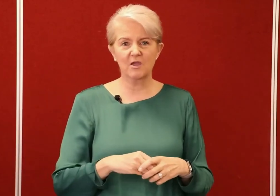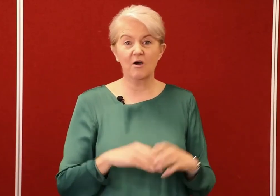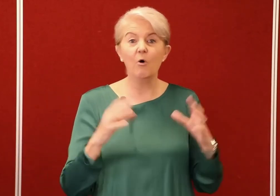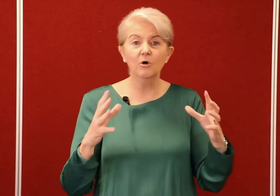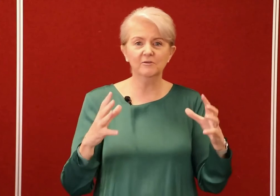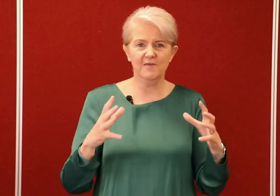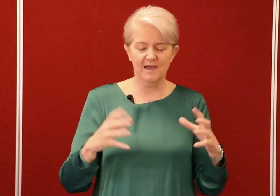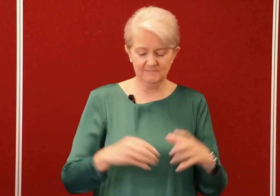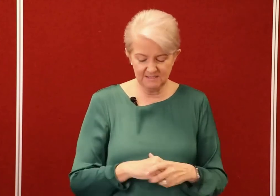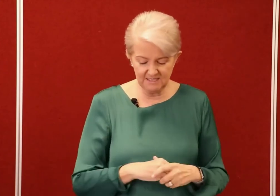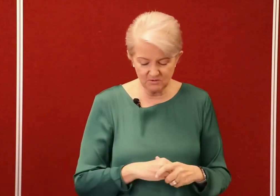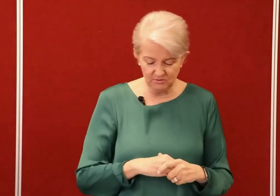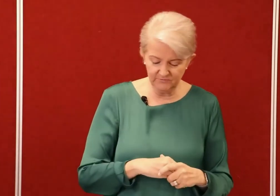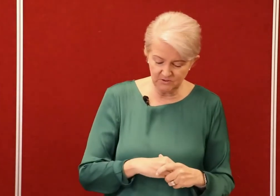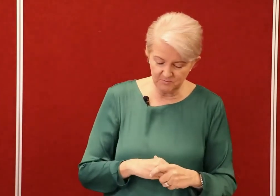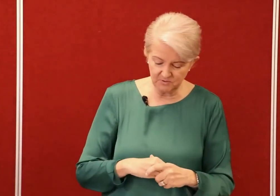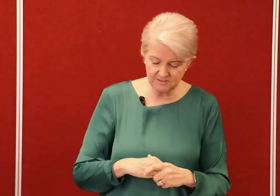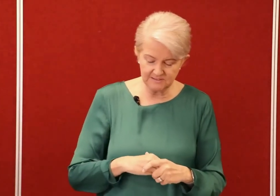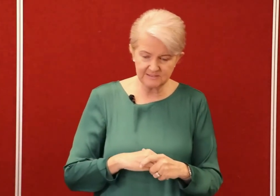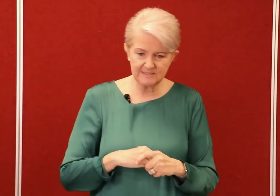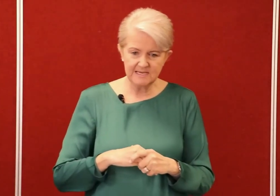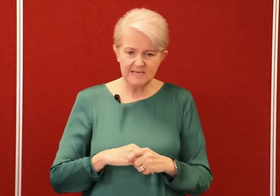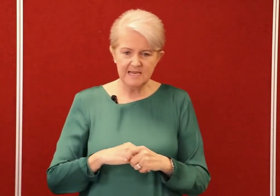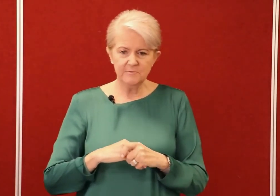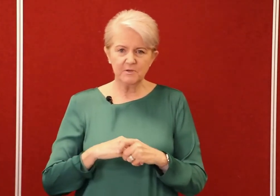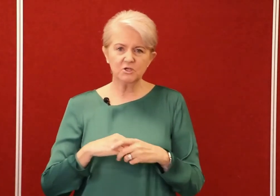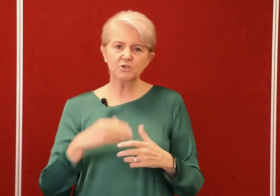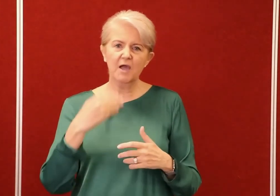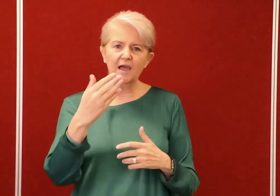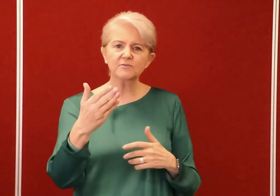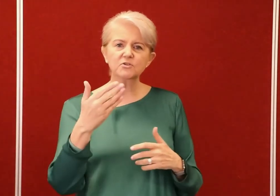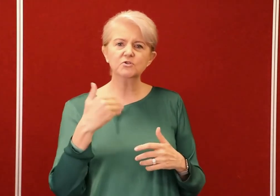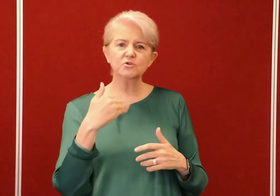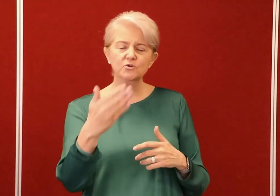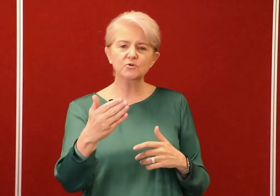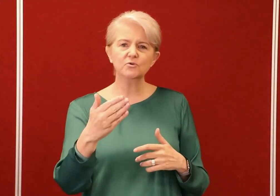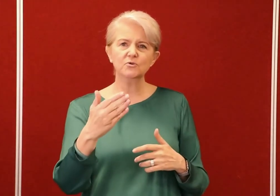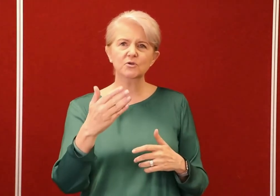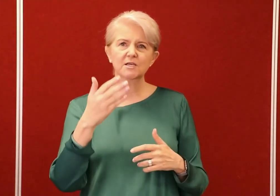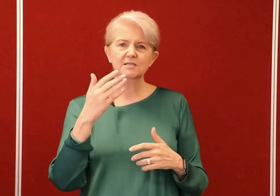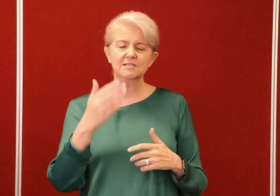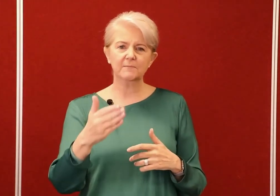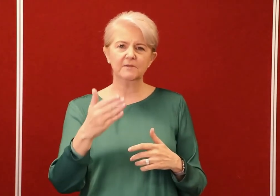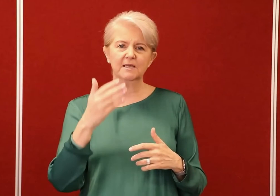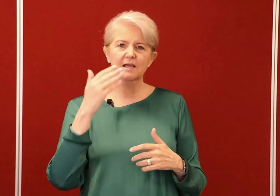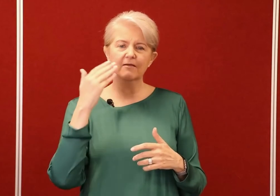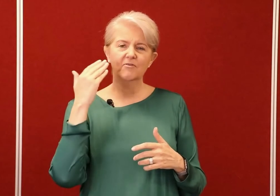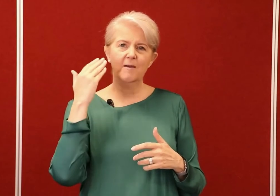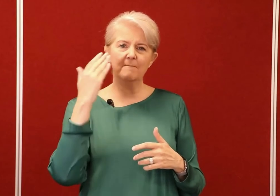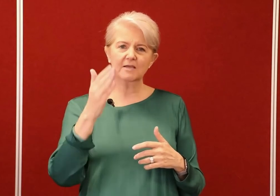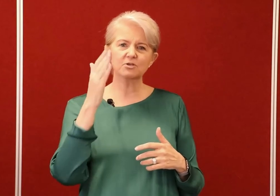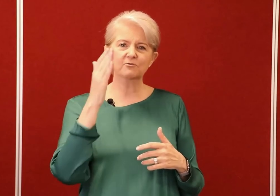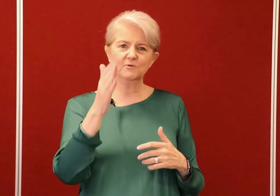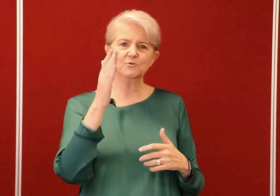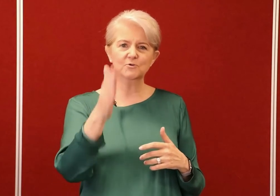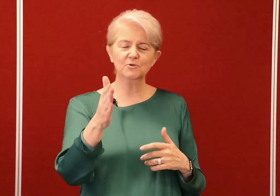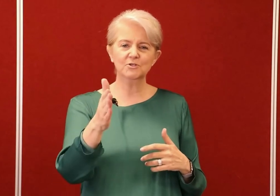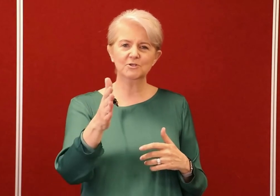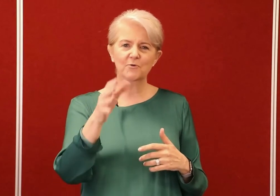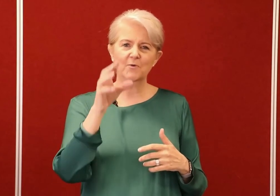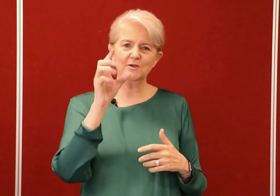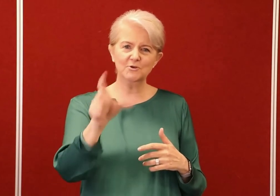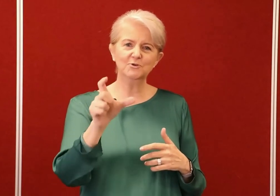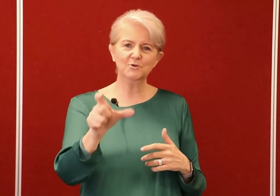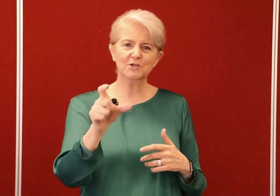gives me all of that. It ticks all of those boxes. Because you have to do something that makes you feel